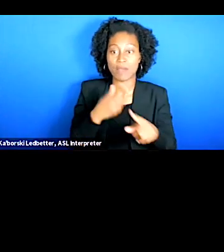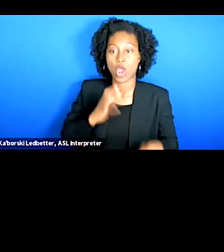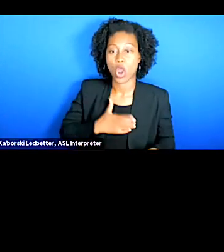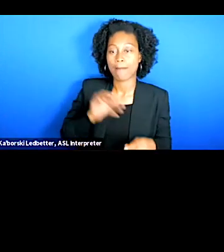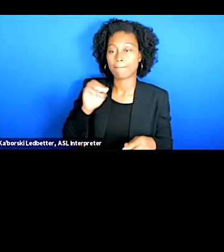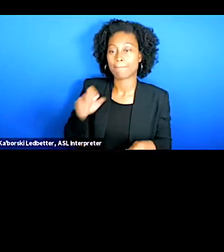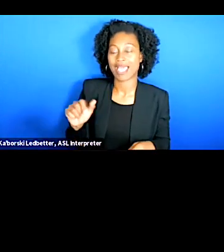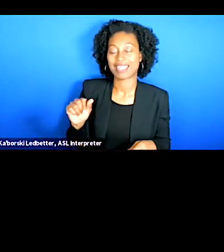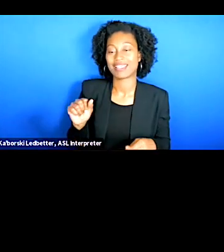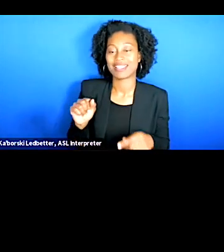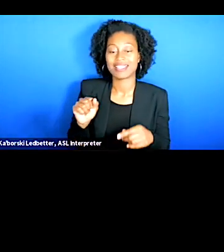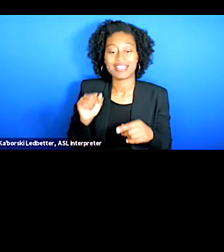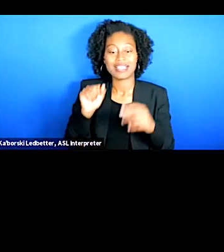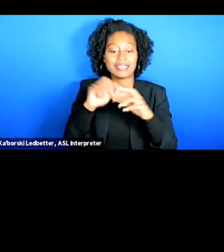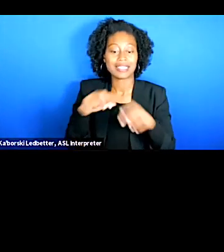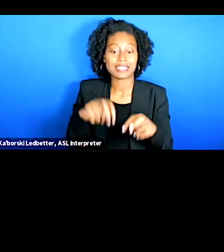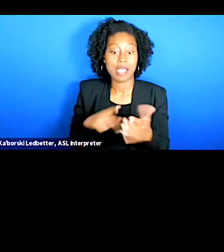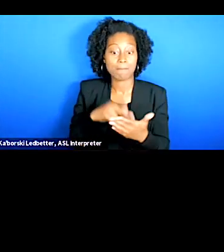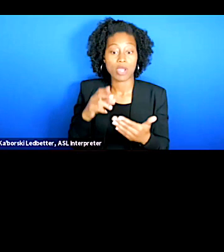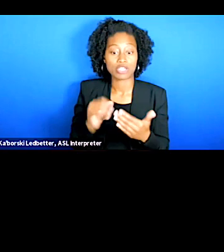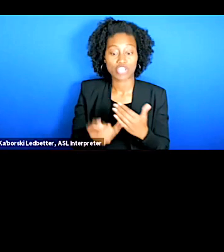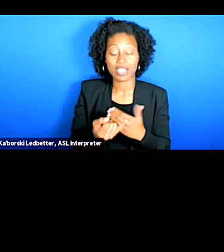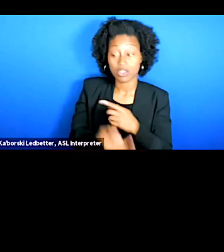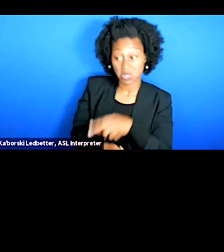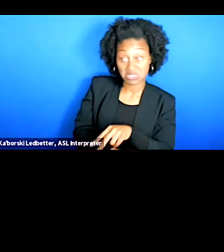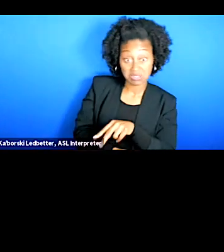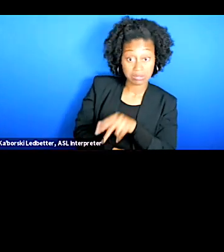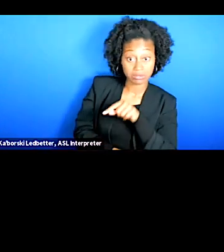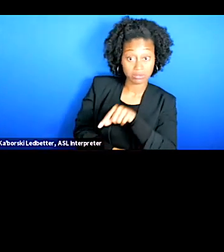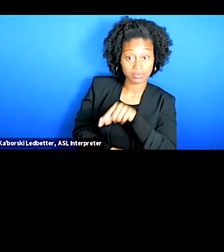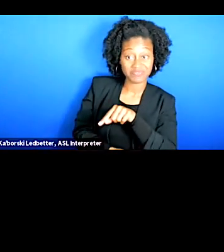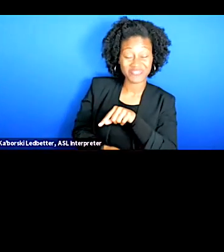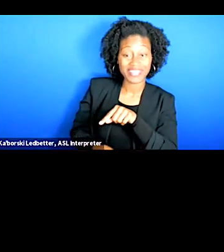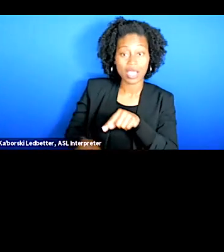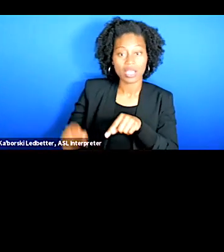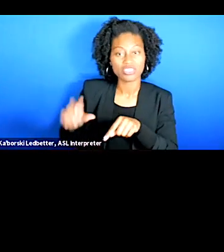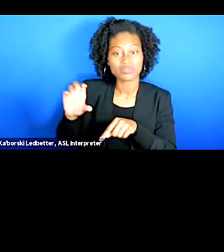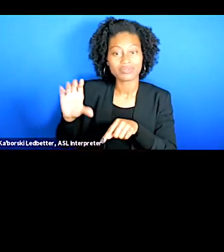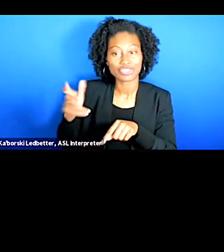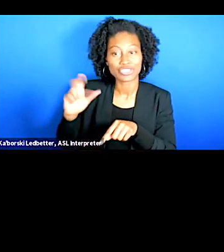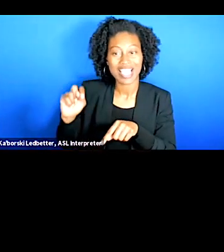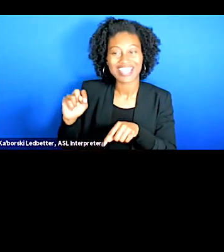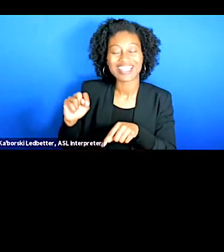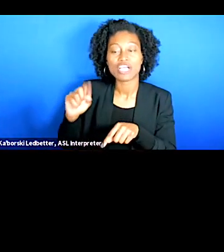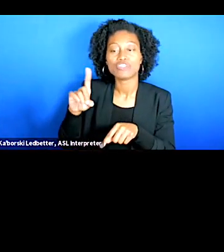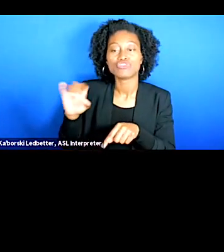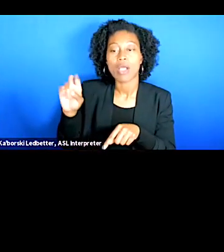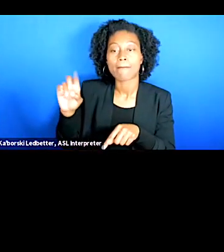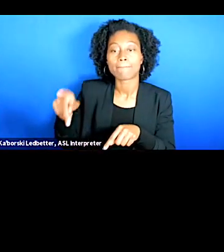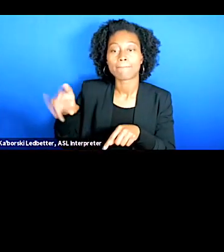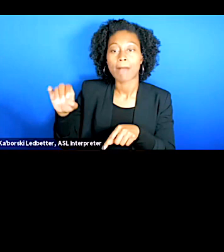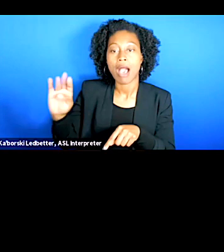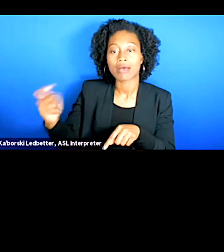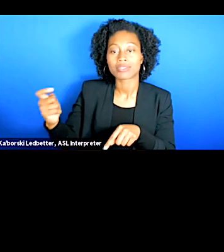data set in the Dropbox link in a document labeled Thematic Analysis Exercise.